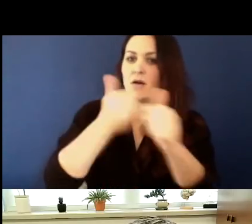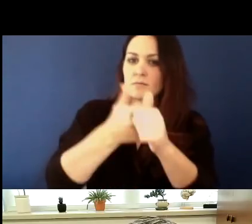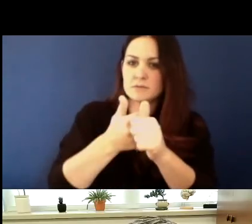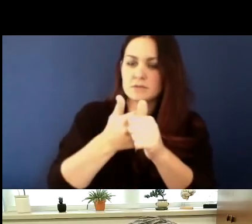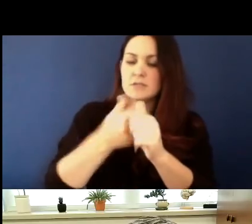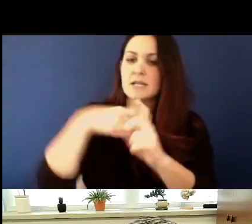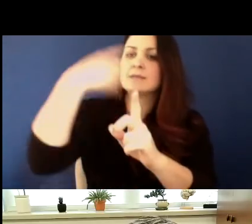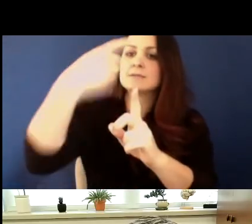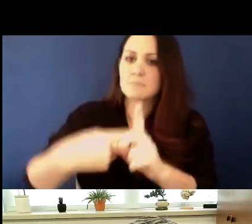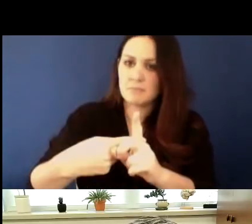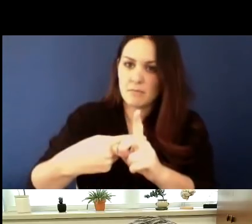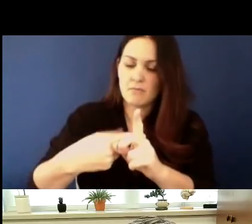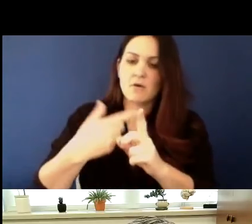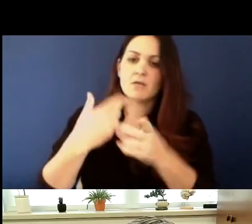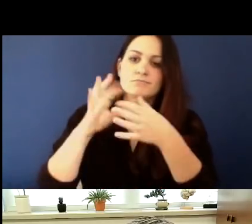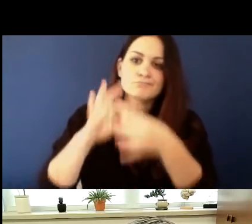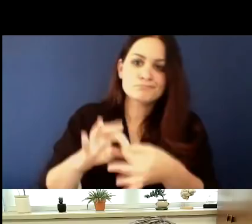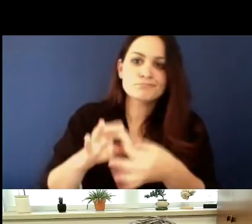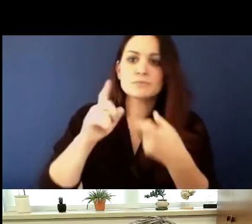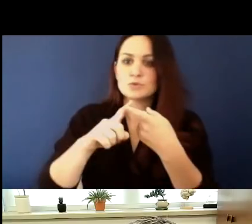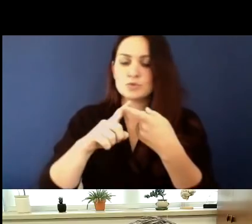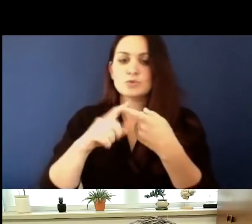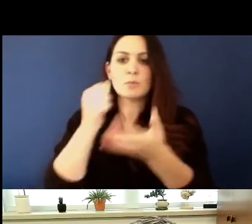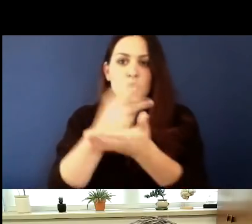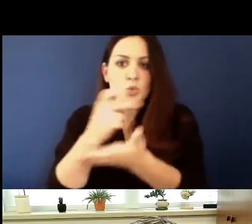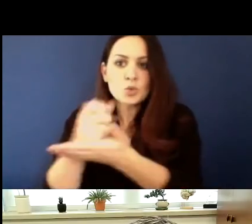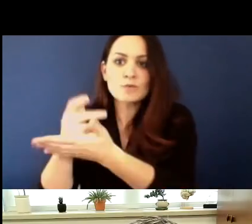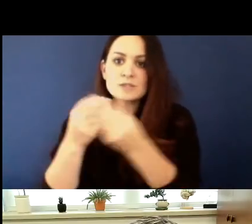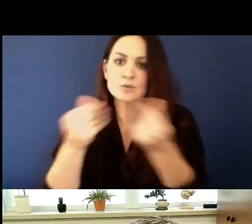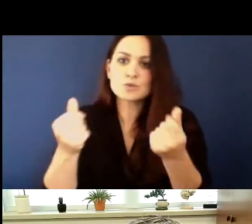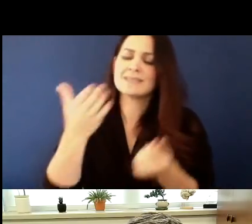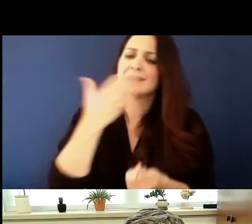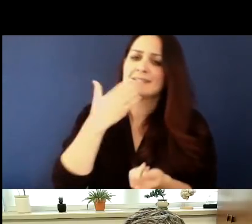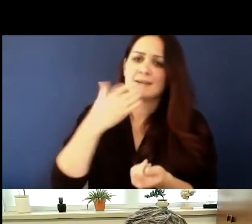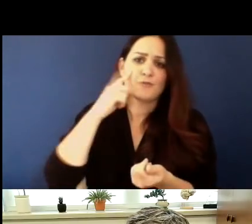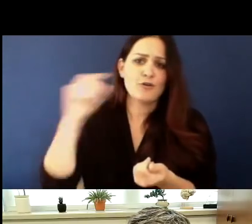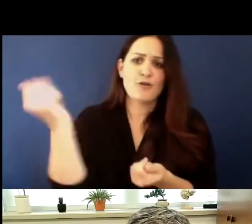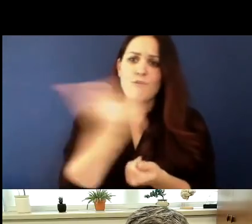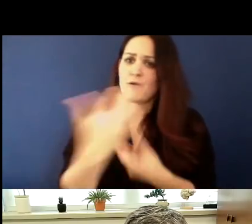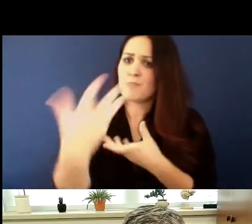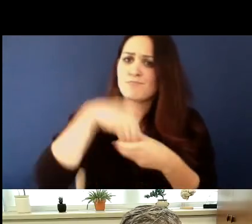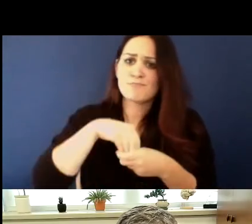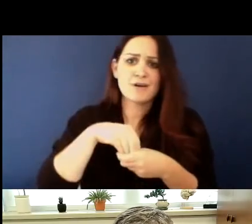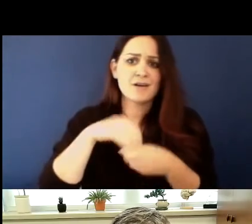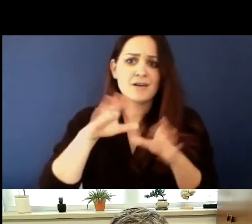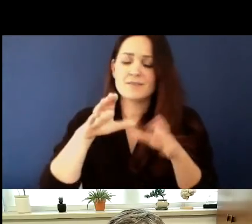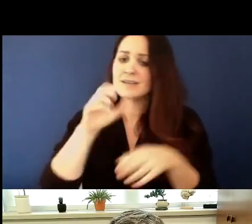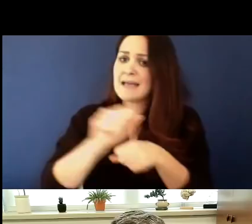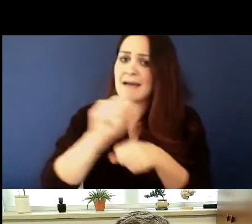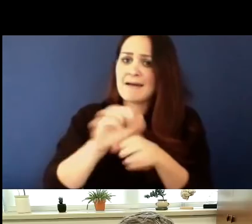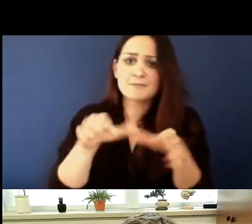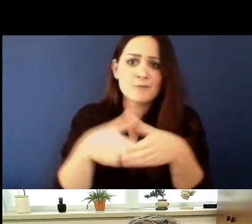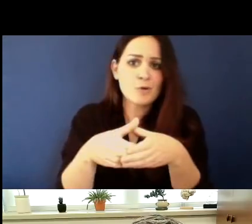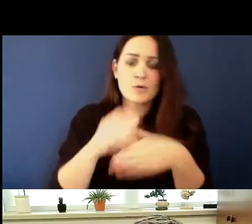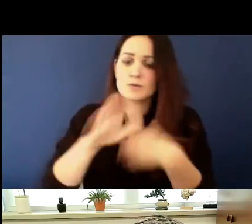additional approved solutions. And just want to thank everyone who served on the task force again, as well as all of you who helped shape this work